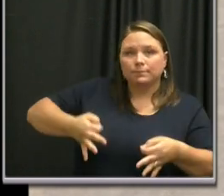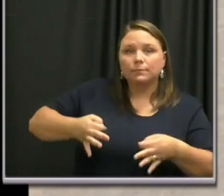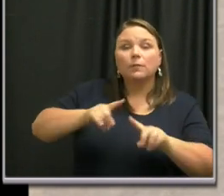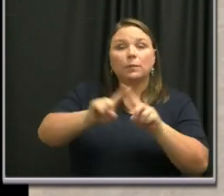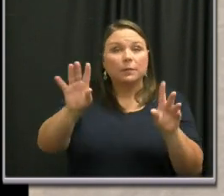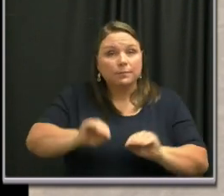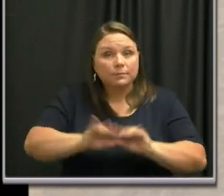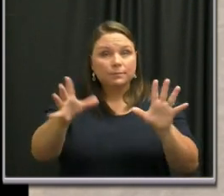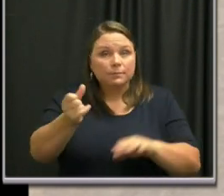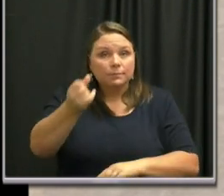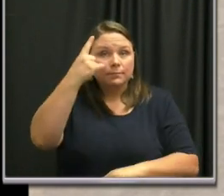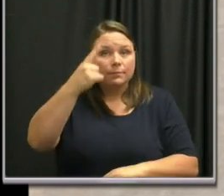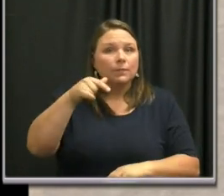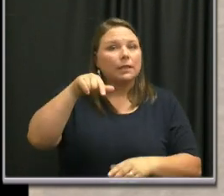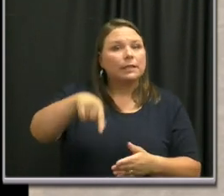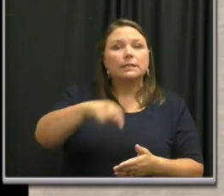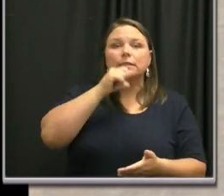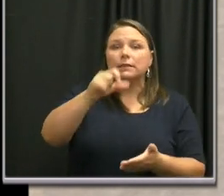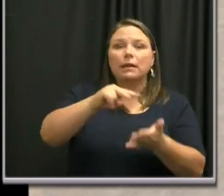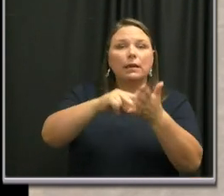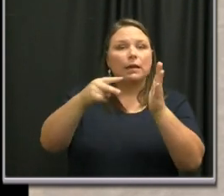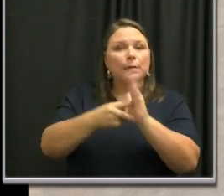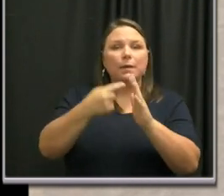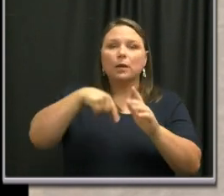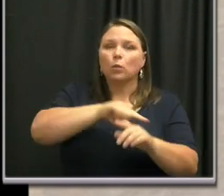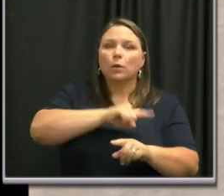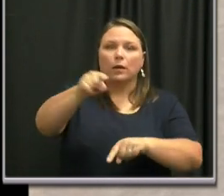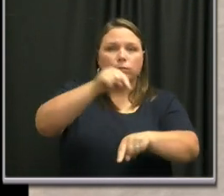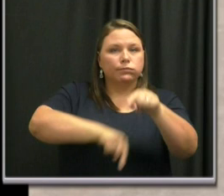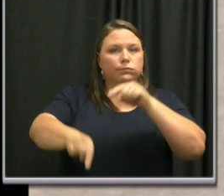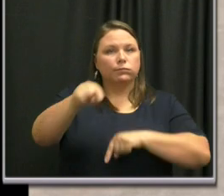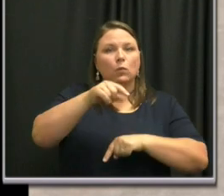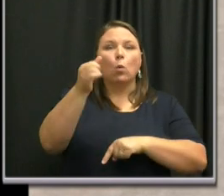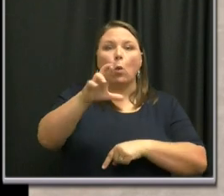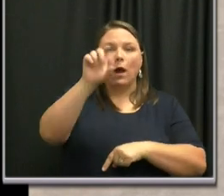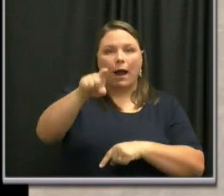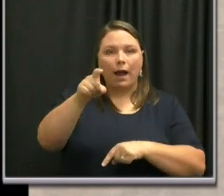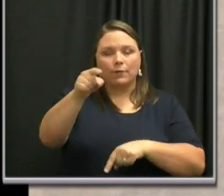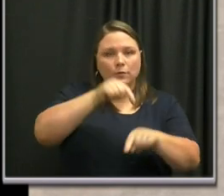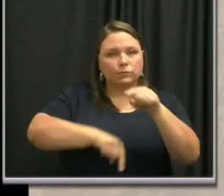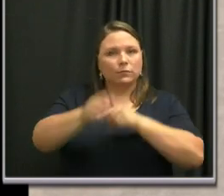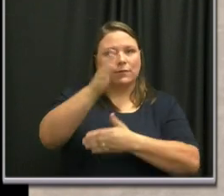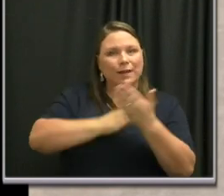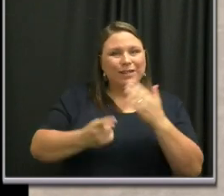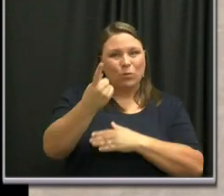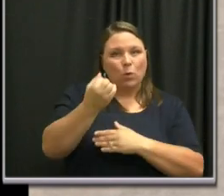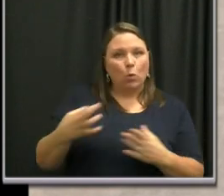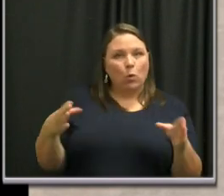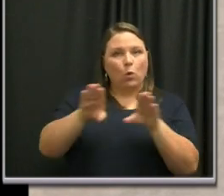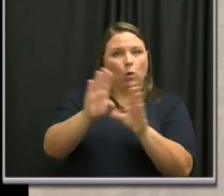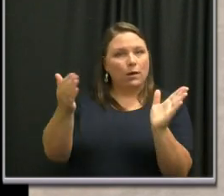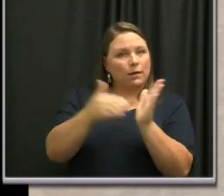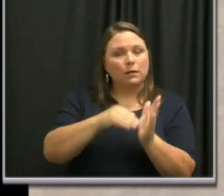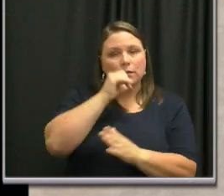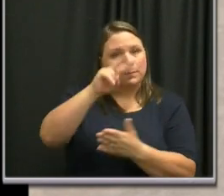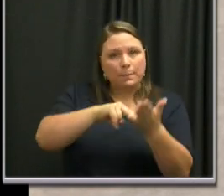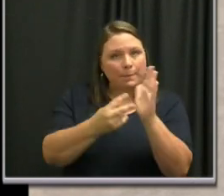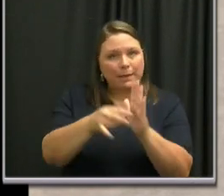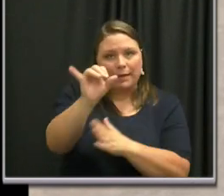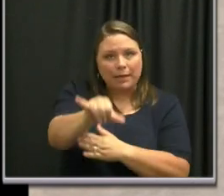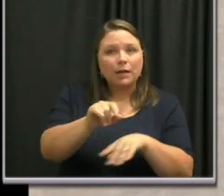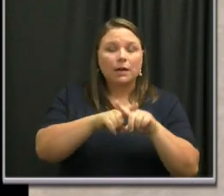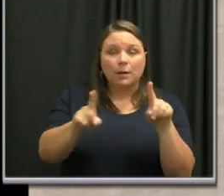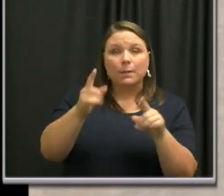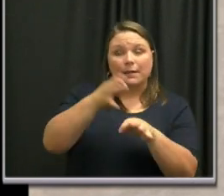clear. This does not indicate that we have regressed or will need to regress or go back to phase one. Rather, we are